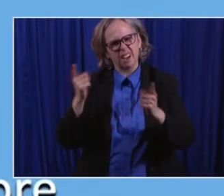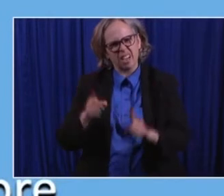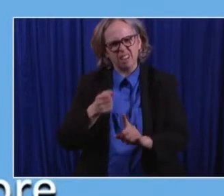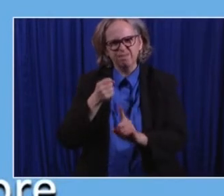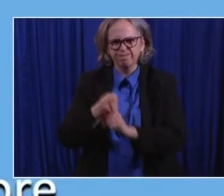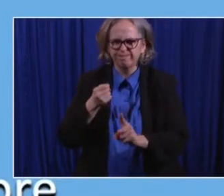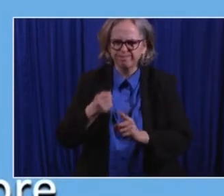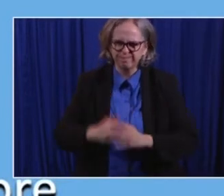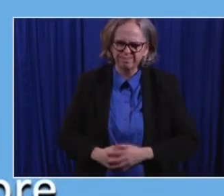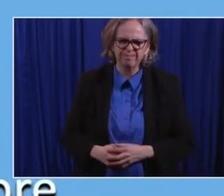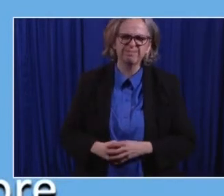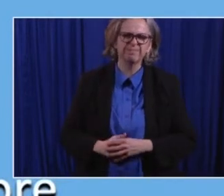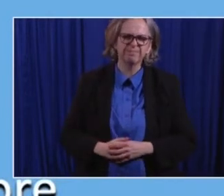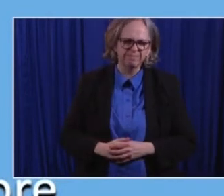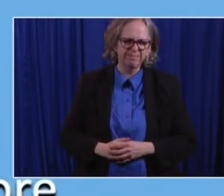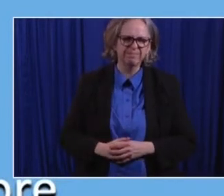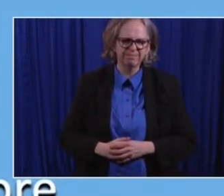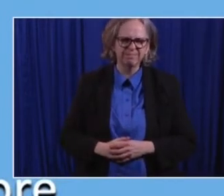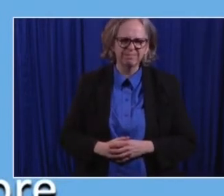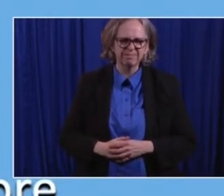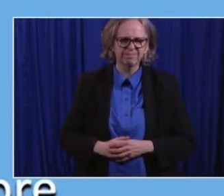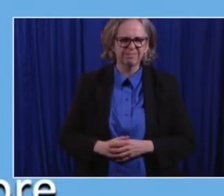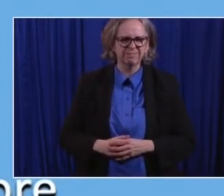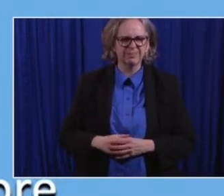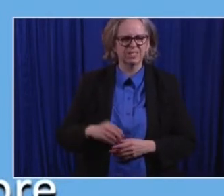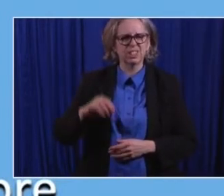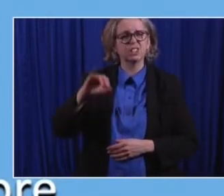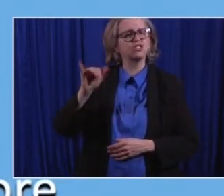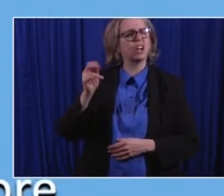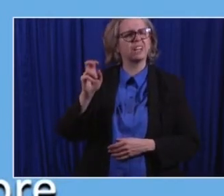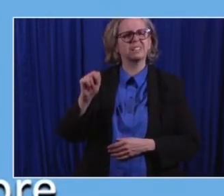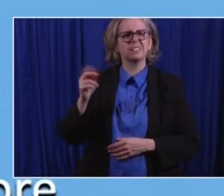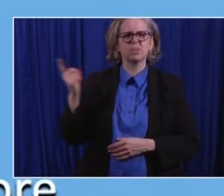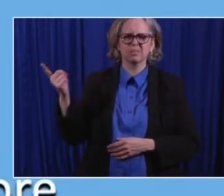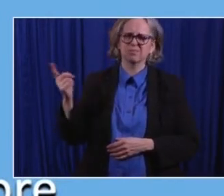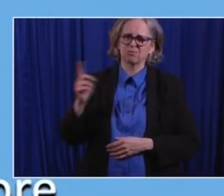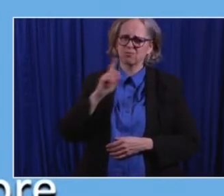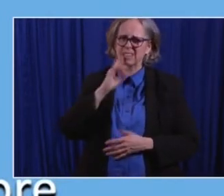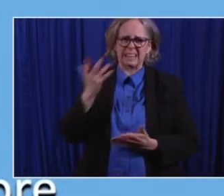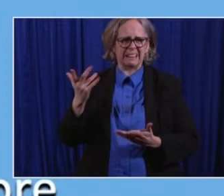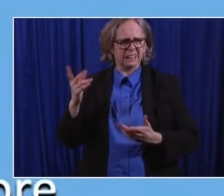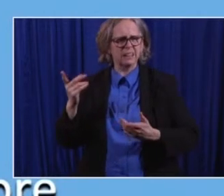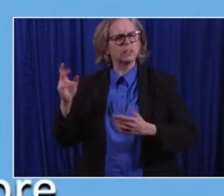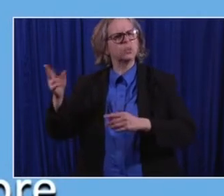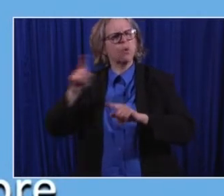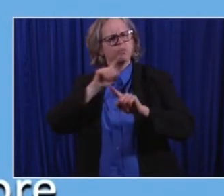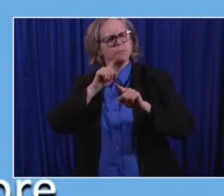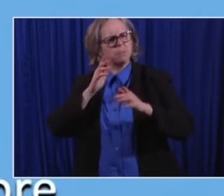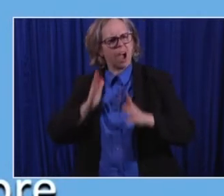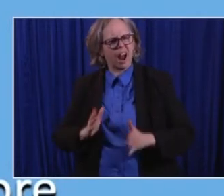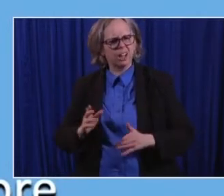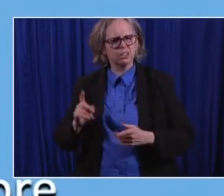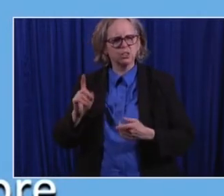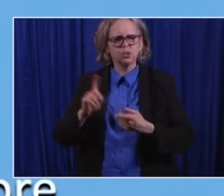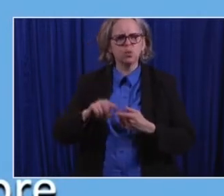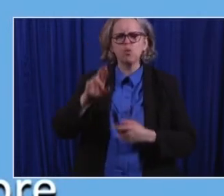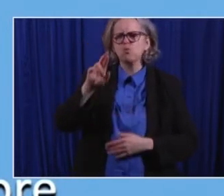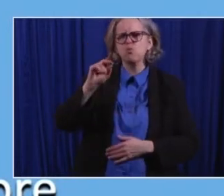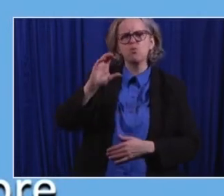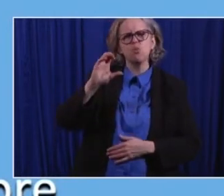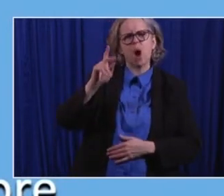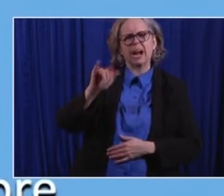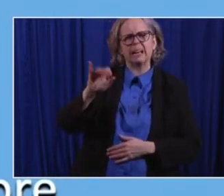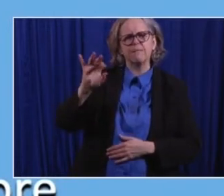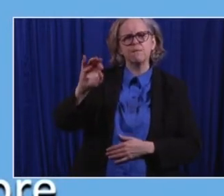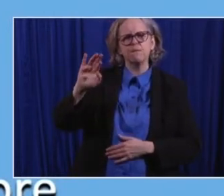Jason Lagore was among those who responded to Rocky Fork Lake in Highland County Tuesday evening after